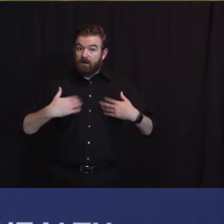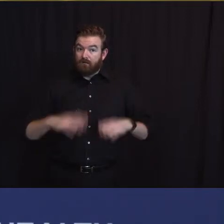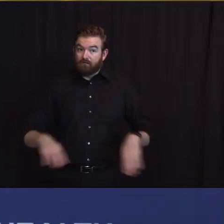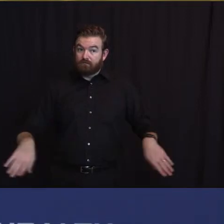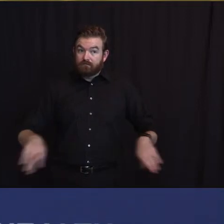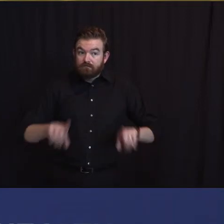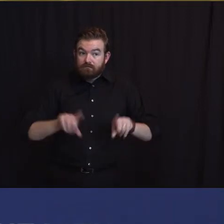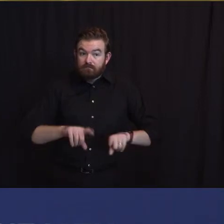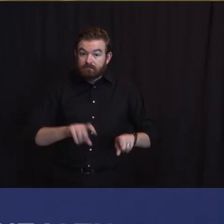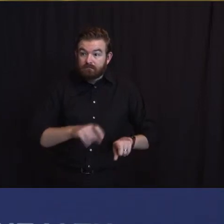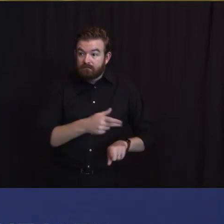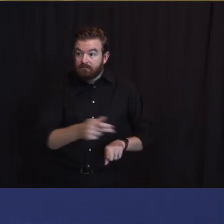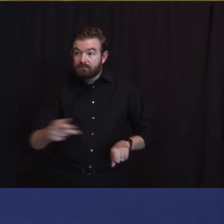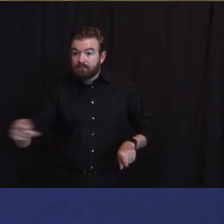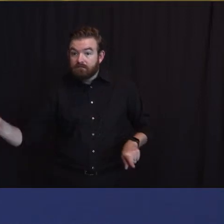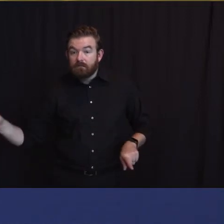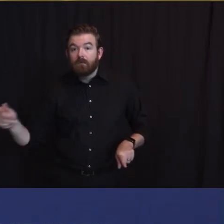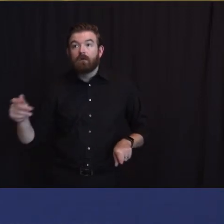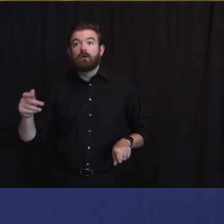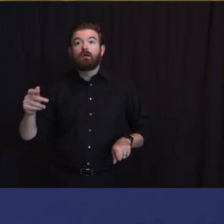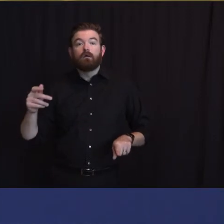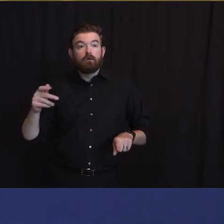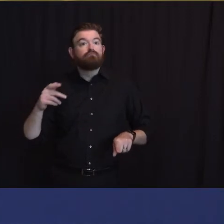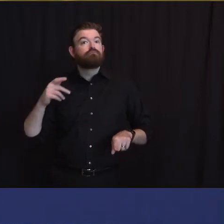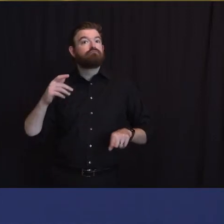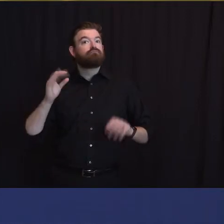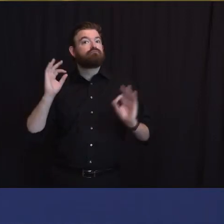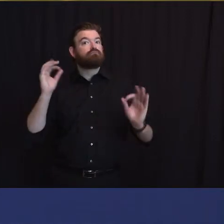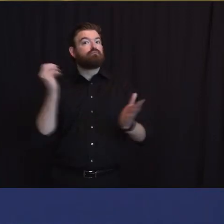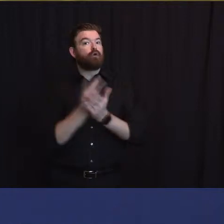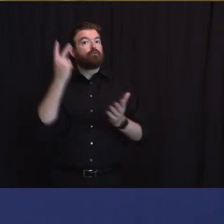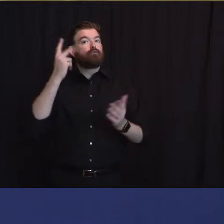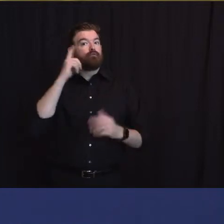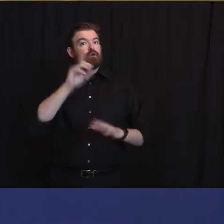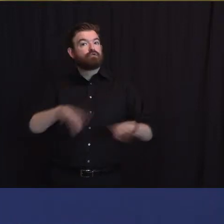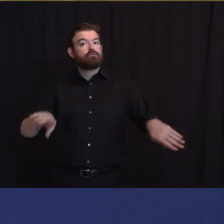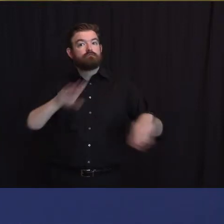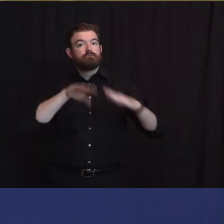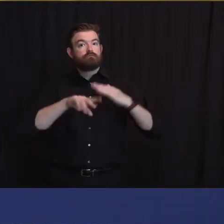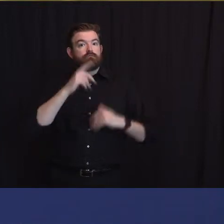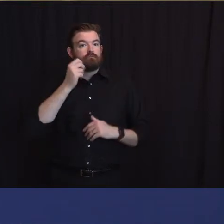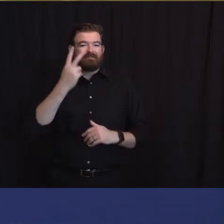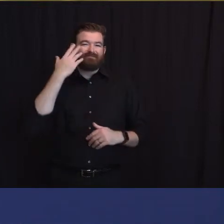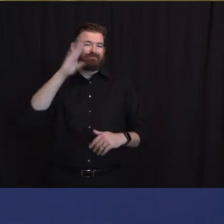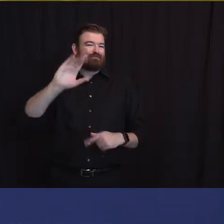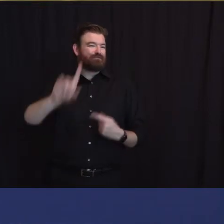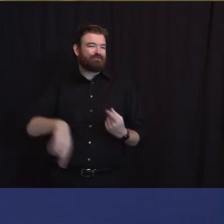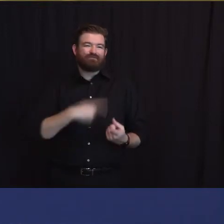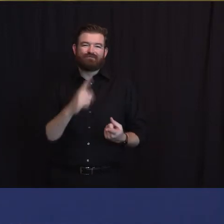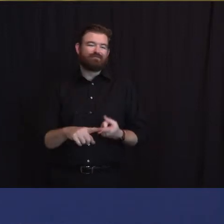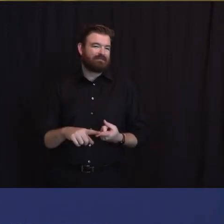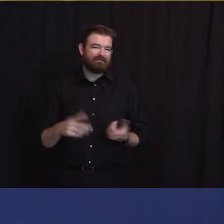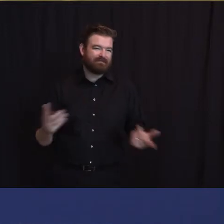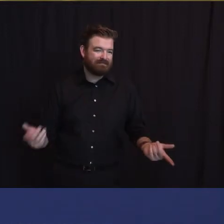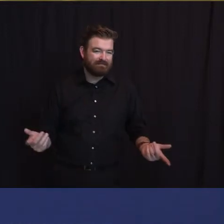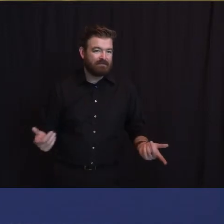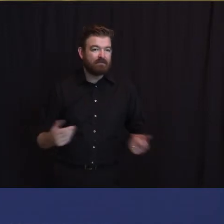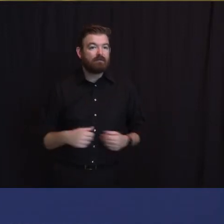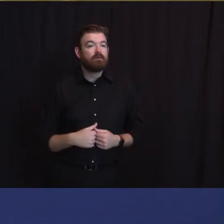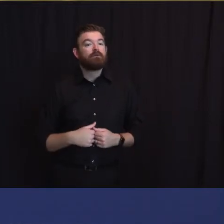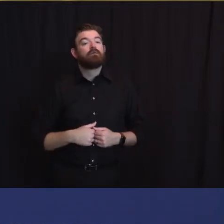Do I anticipate that we will get to a day at some point where we're not wearing masks? Yes. Do I want that to